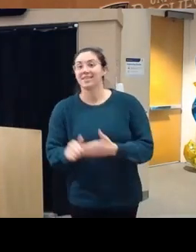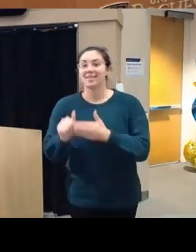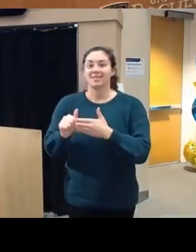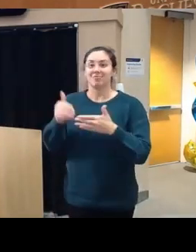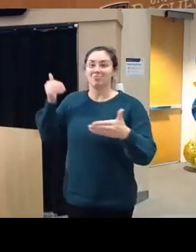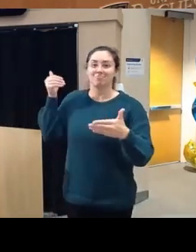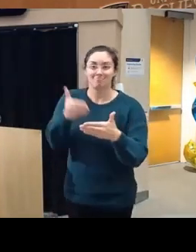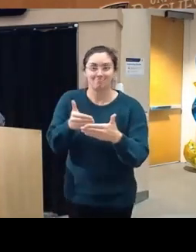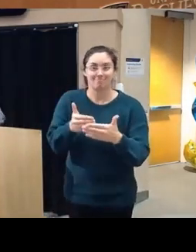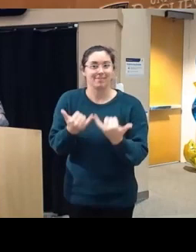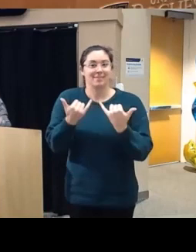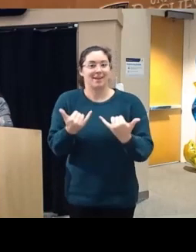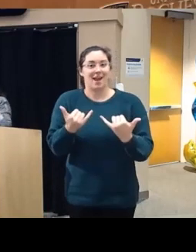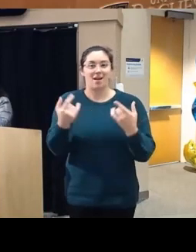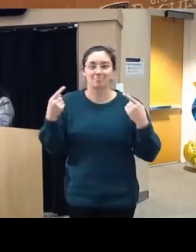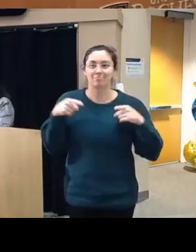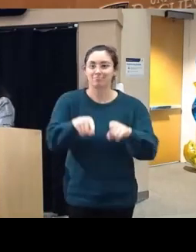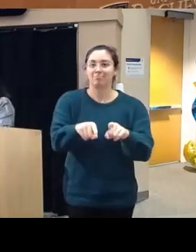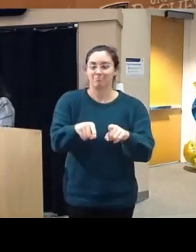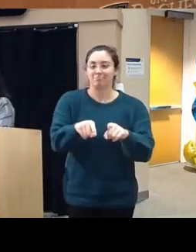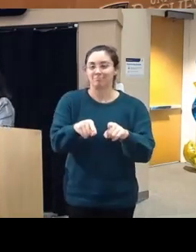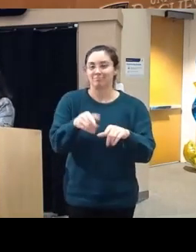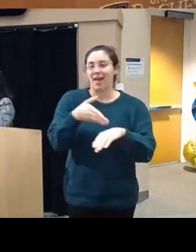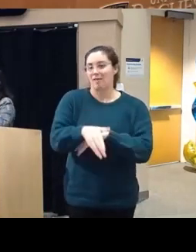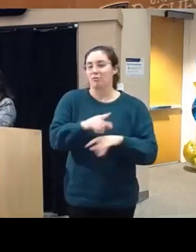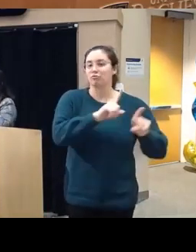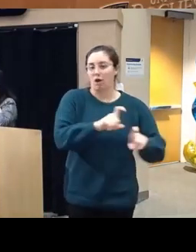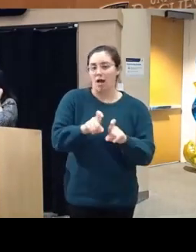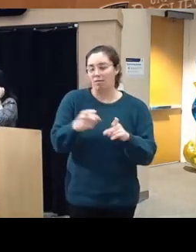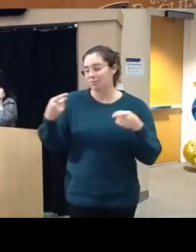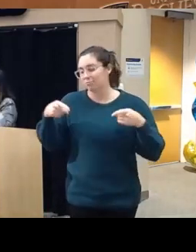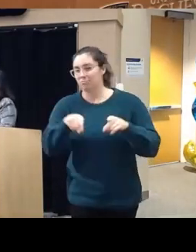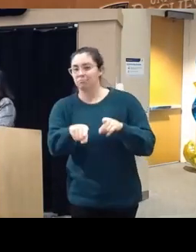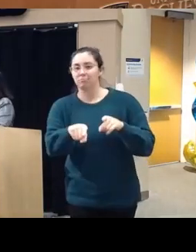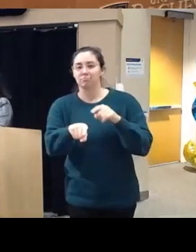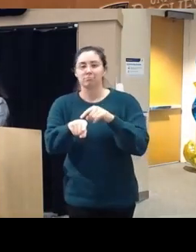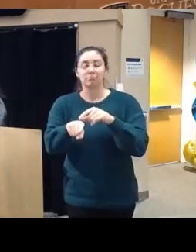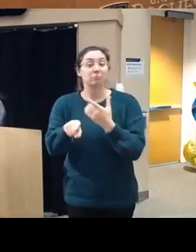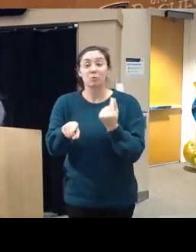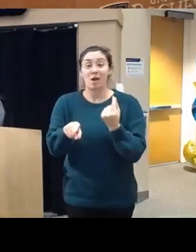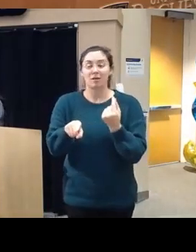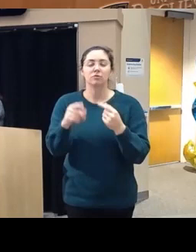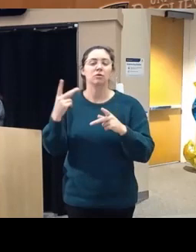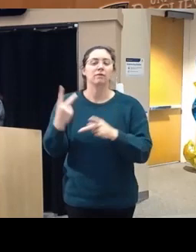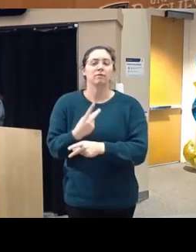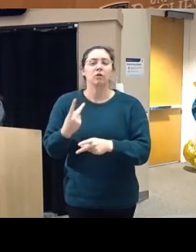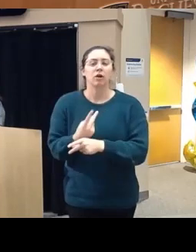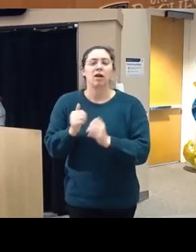been doing kind of in parallel with, a little after some of these trials, but kind of in parallel with some of them, which was to figure